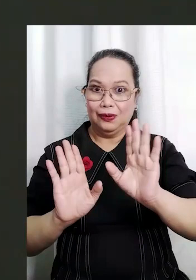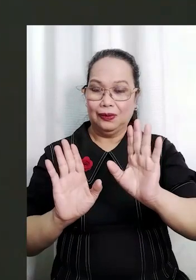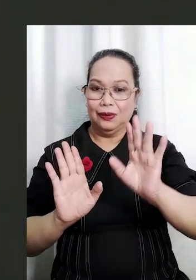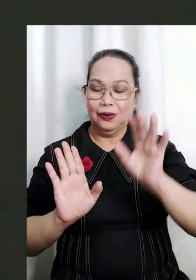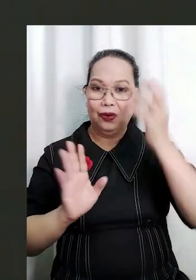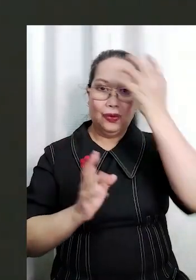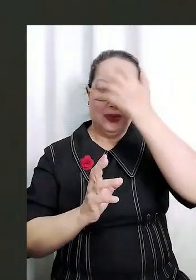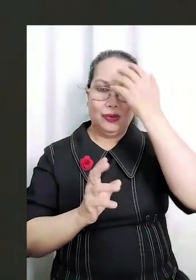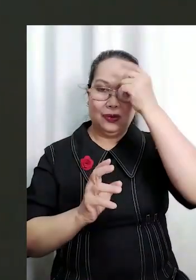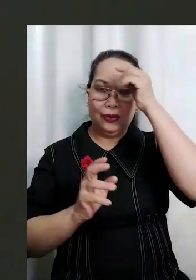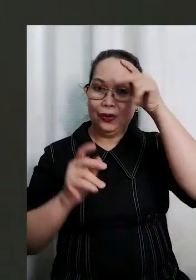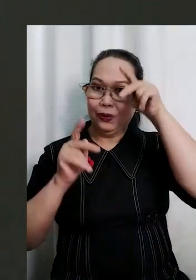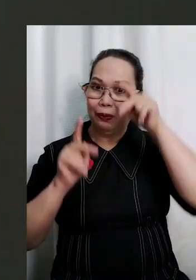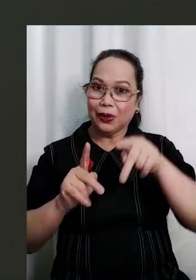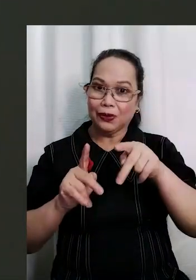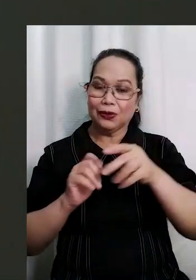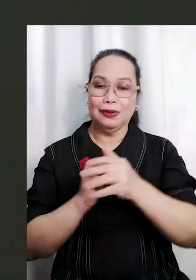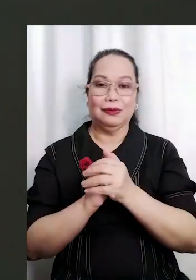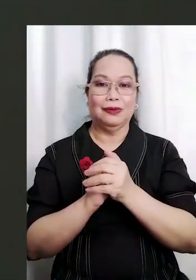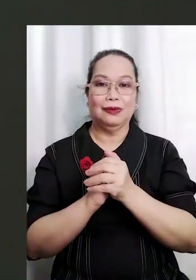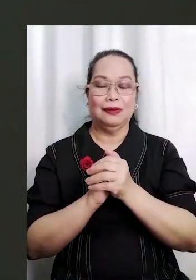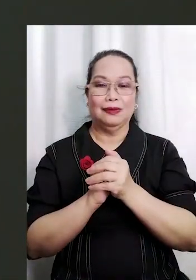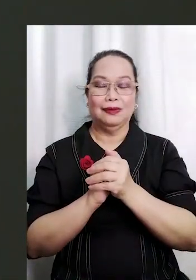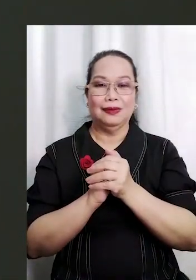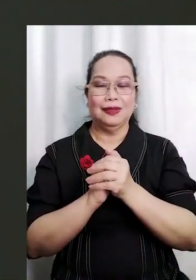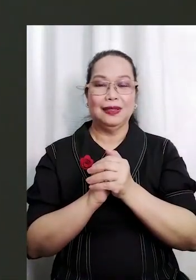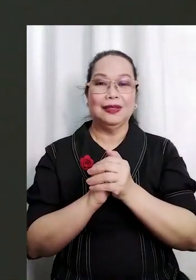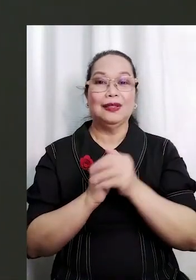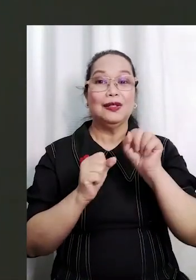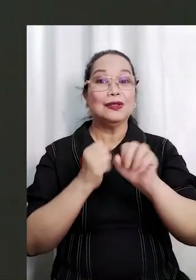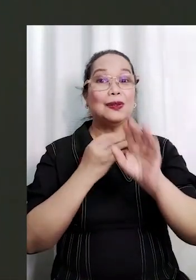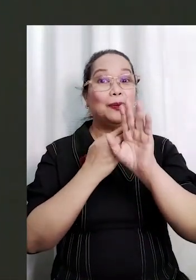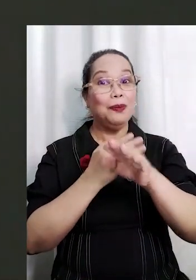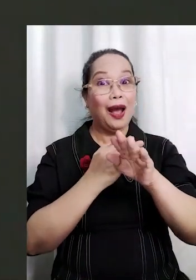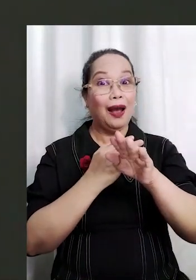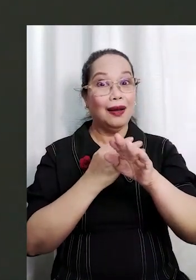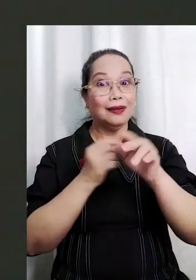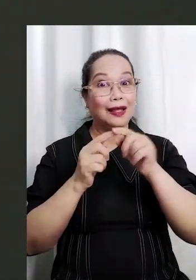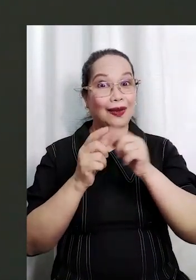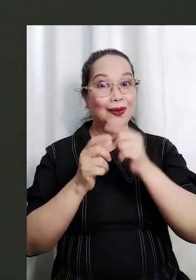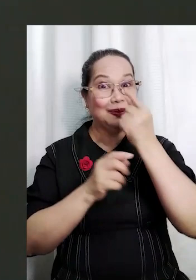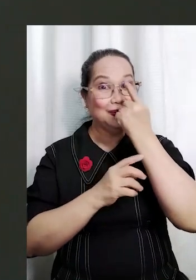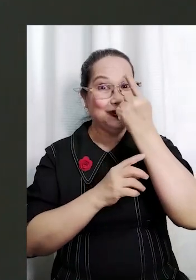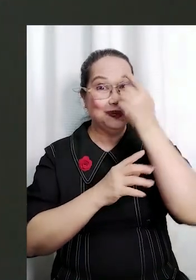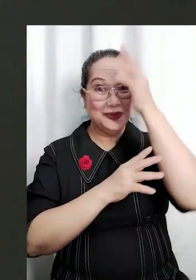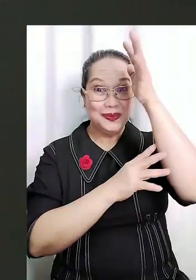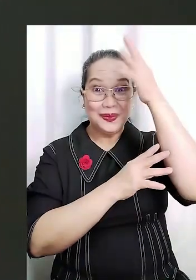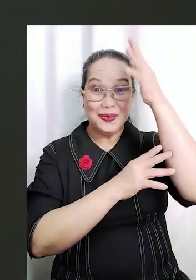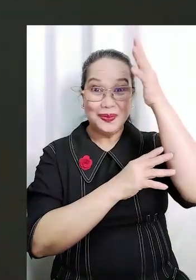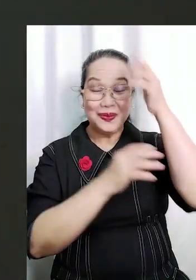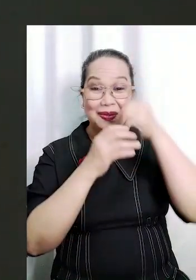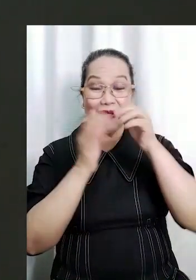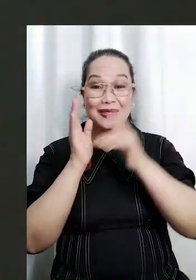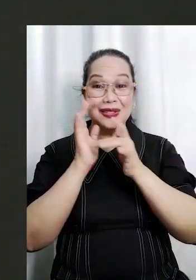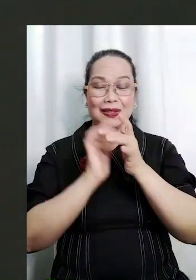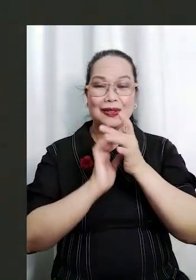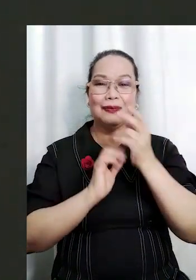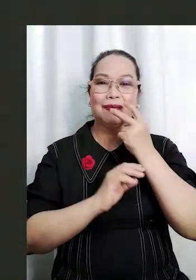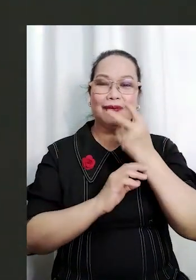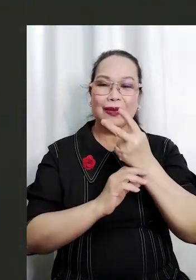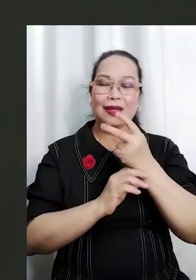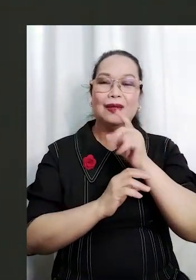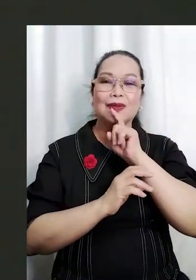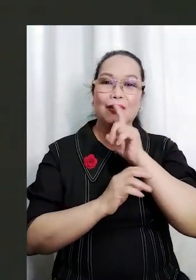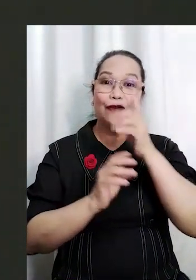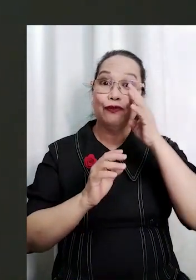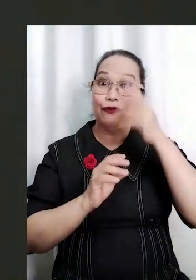kaisipan mo patungkol dito. Balikan natin ang kwento ng wilderness. Makikita natin ang